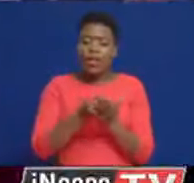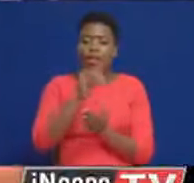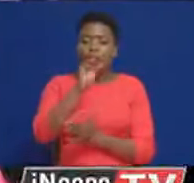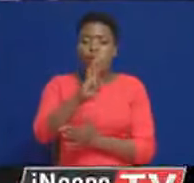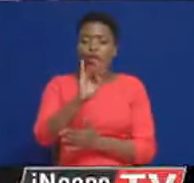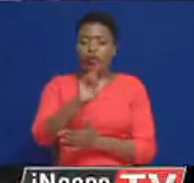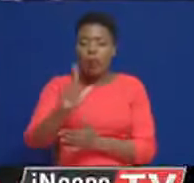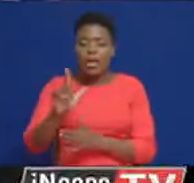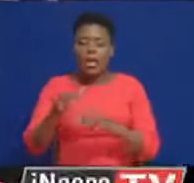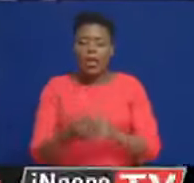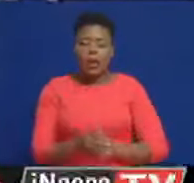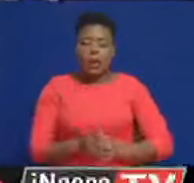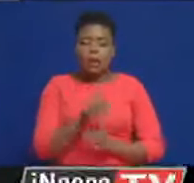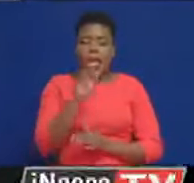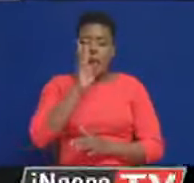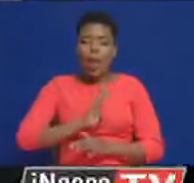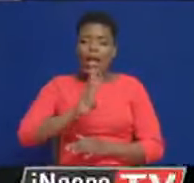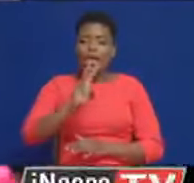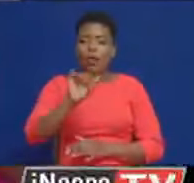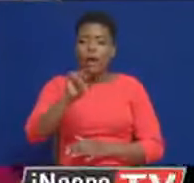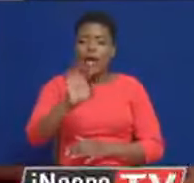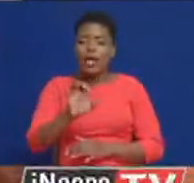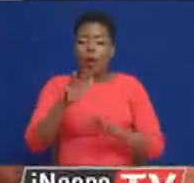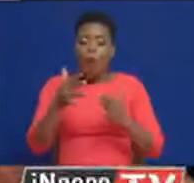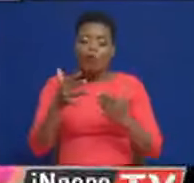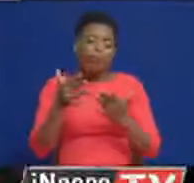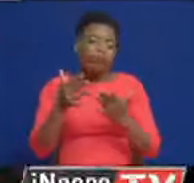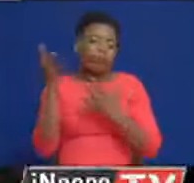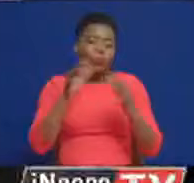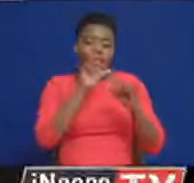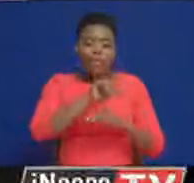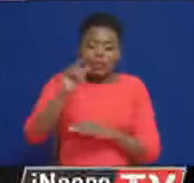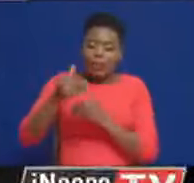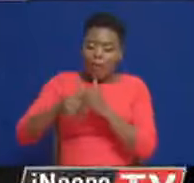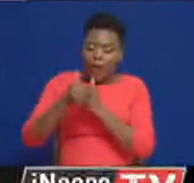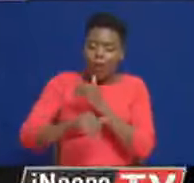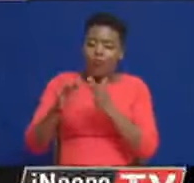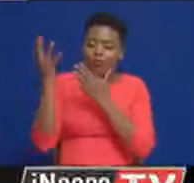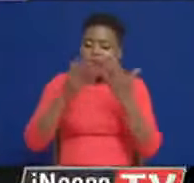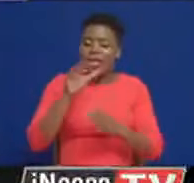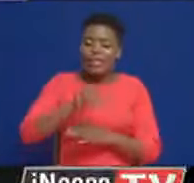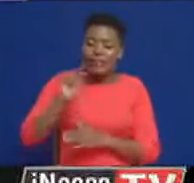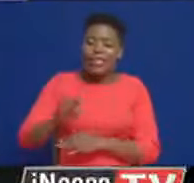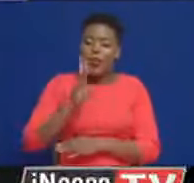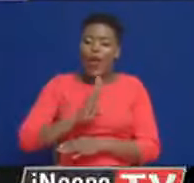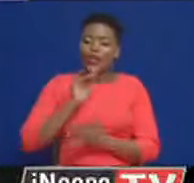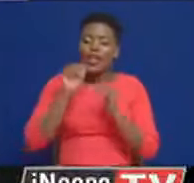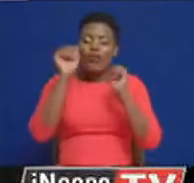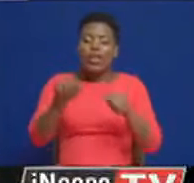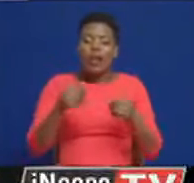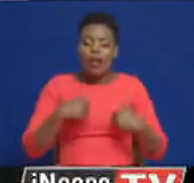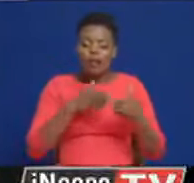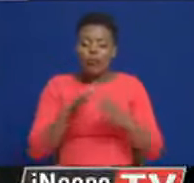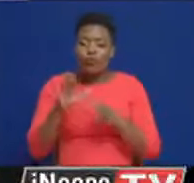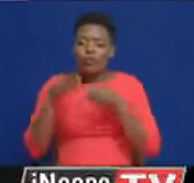shelves, and remove unleavened bread from other breads in the shelves, so that we can we can have an opportunity of